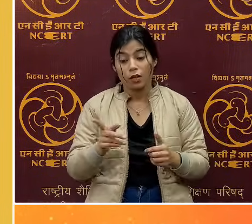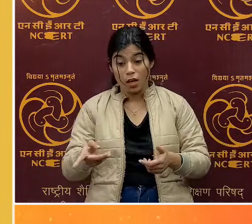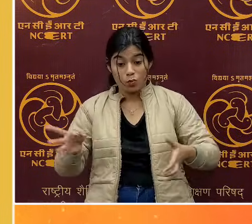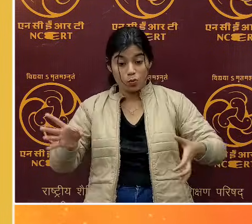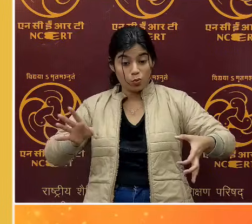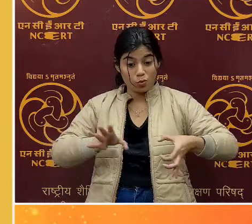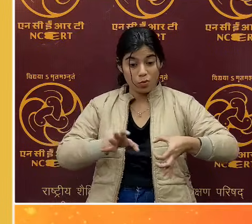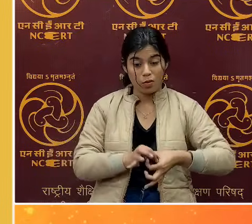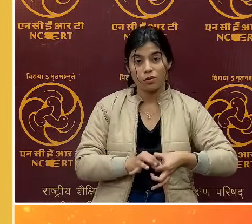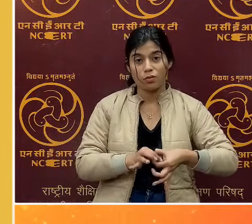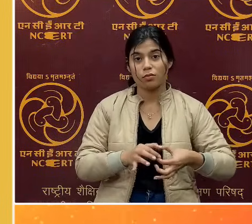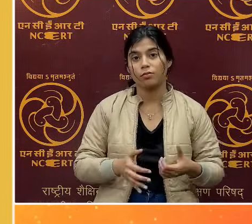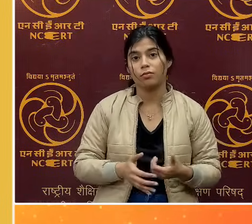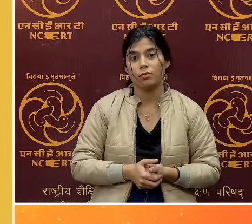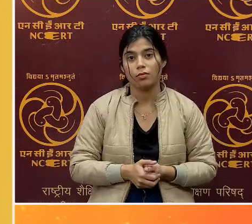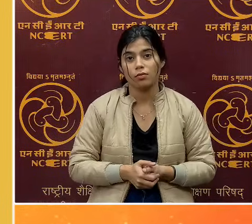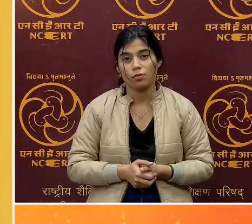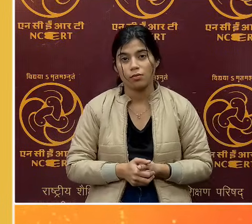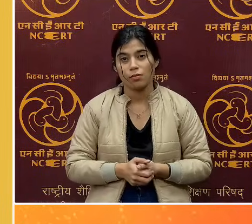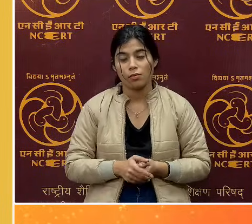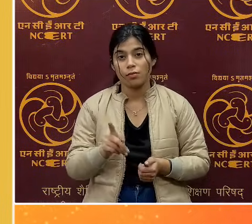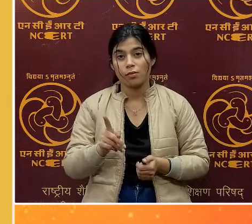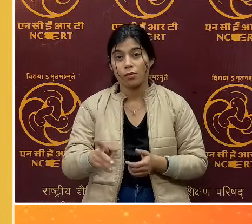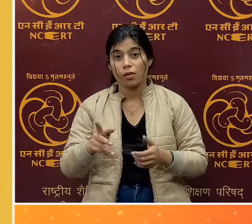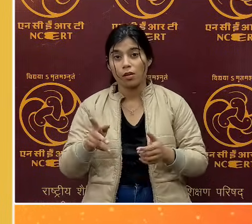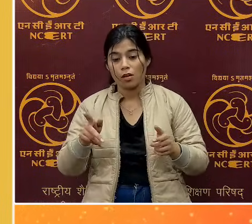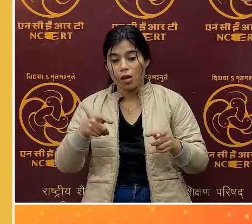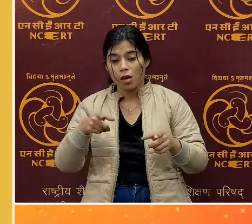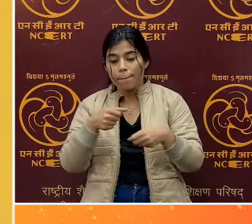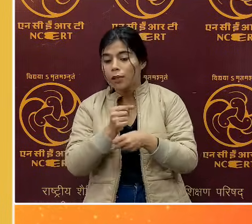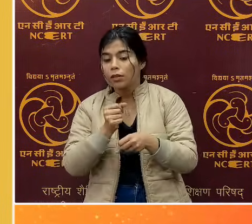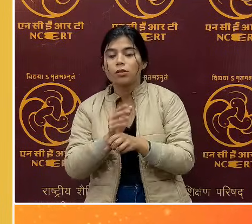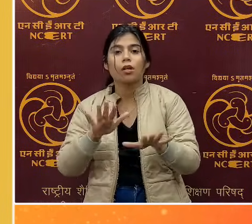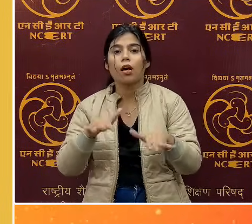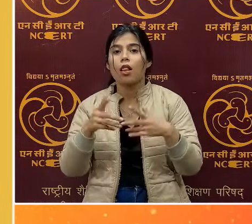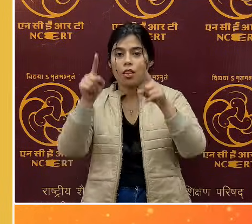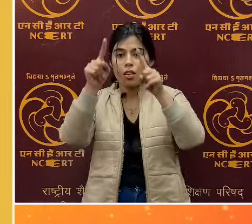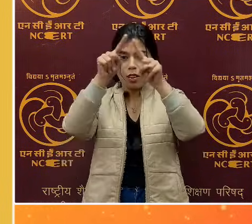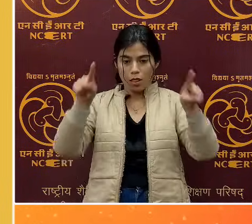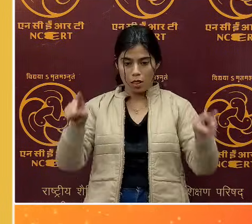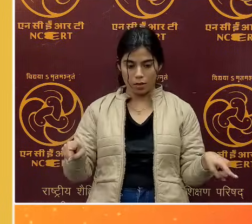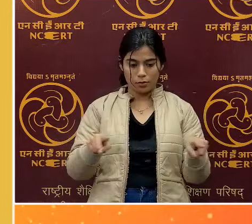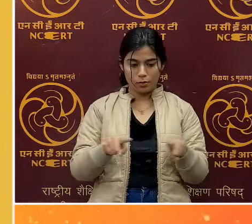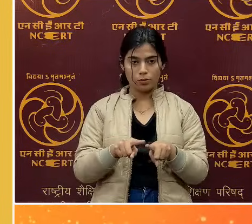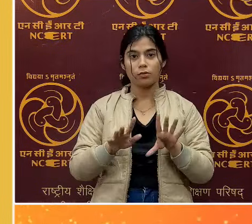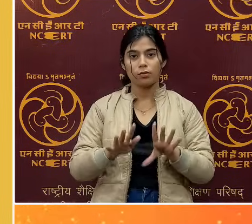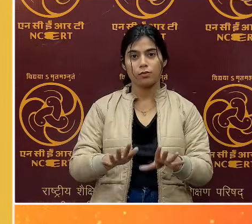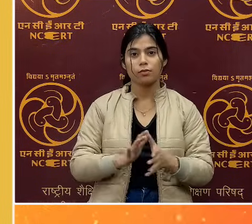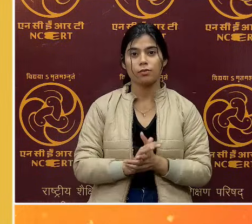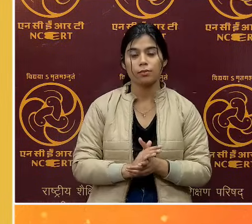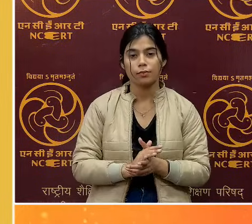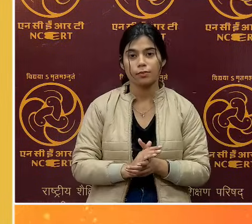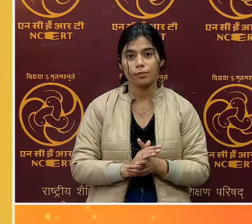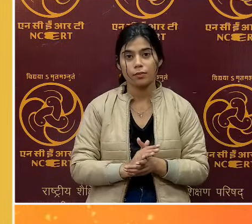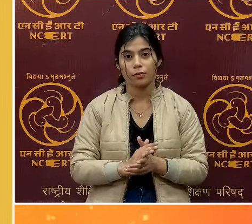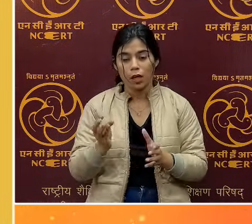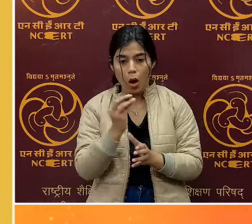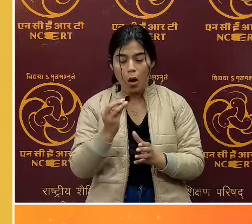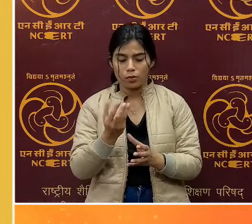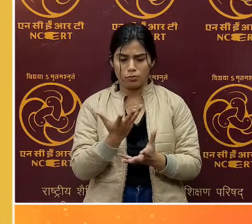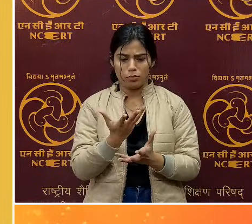them in a form of a triangle. Okay. Okay, then we fill some beads inside